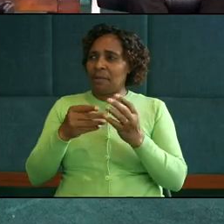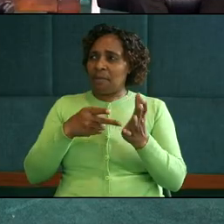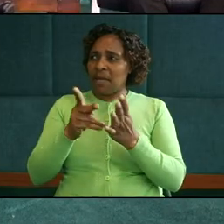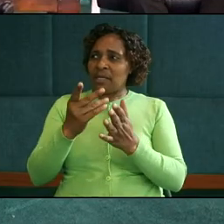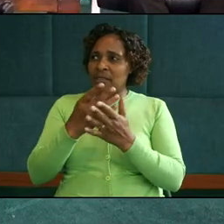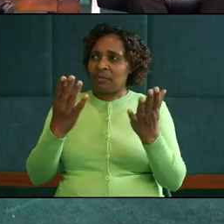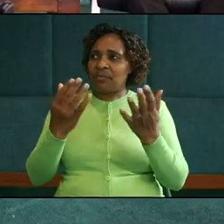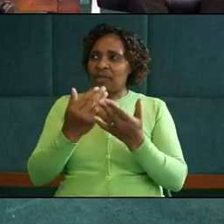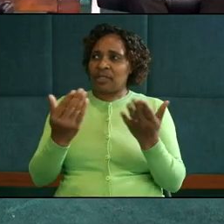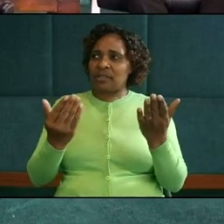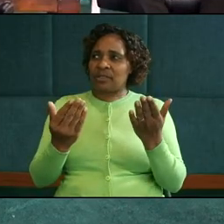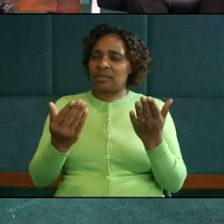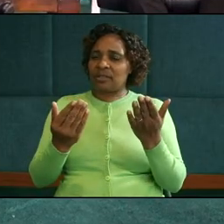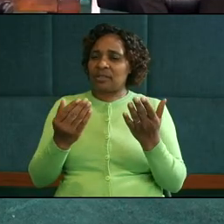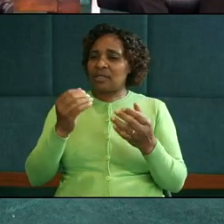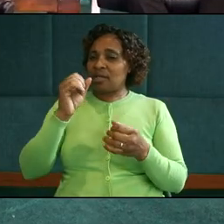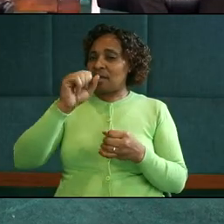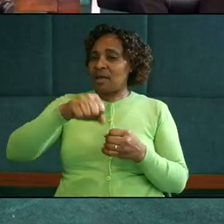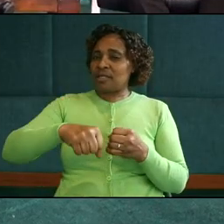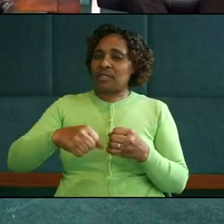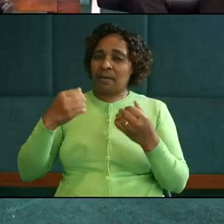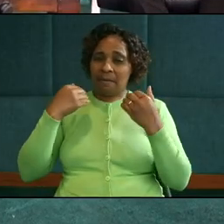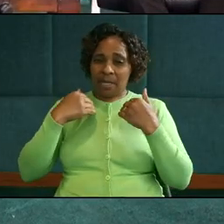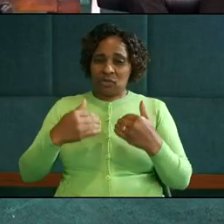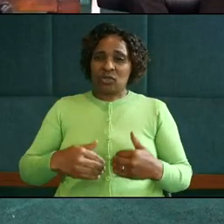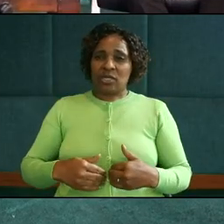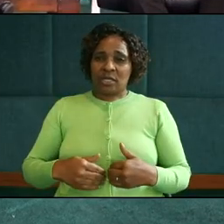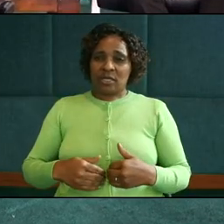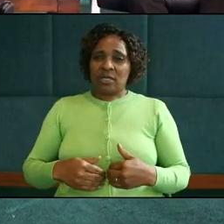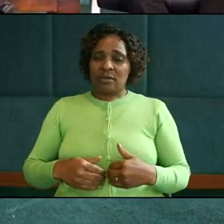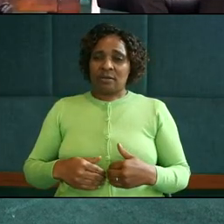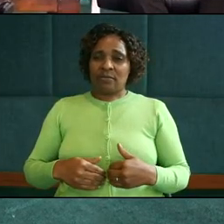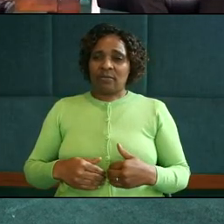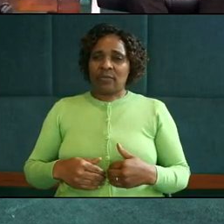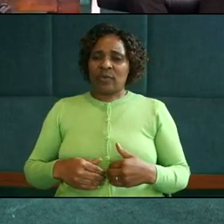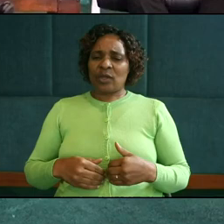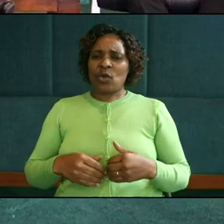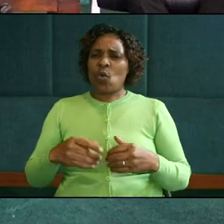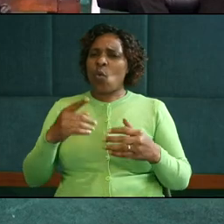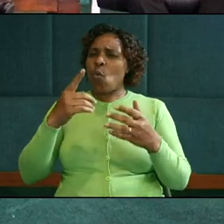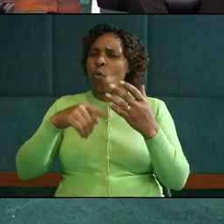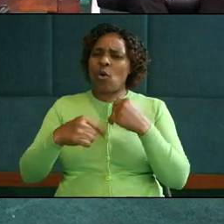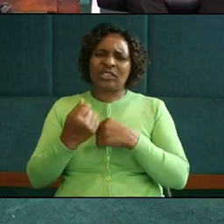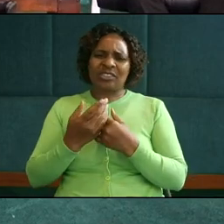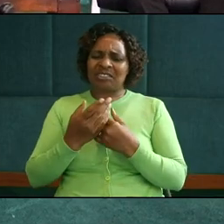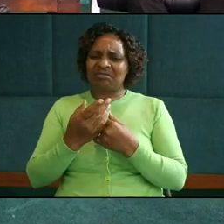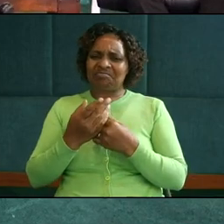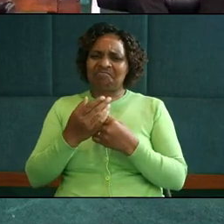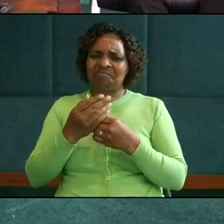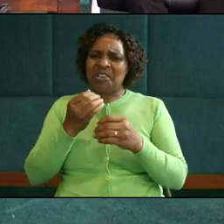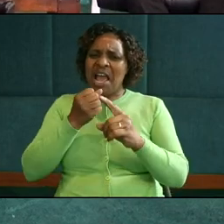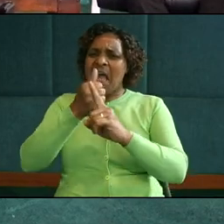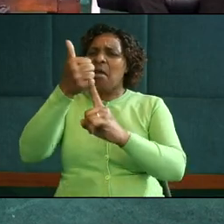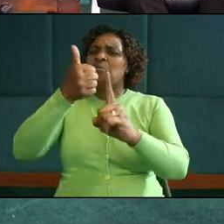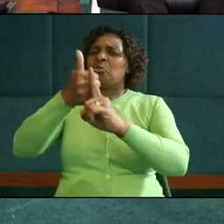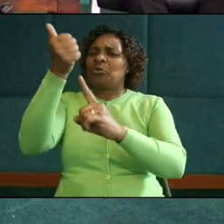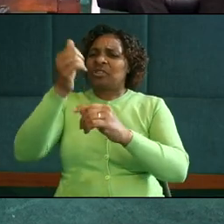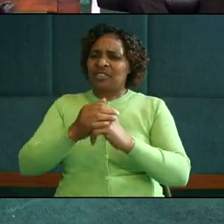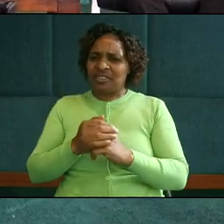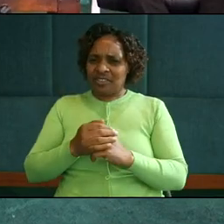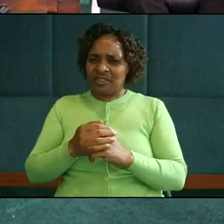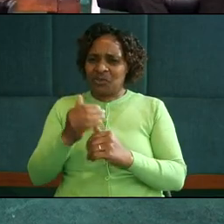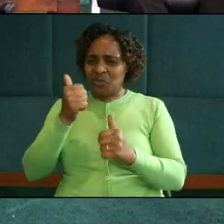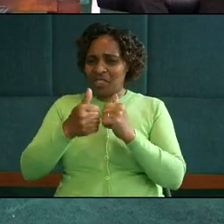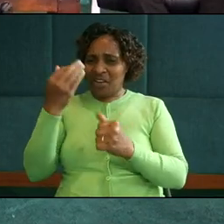Misati. Yeah, so personally, like, let's see, what mockery? Okay, the mockery I've faced in my